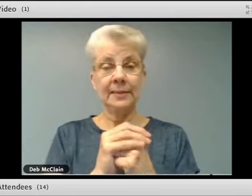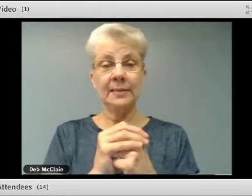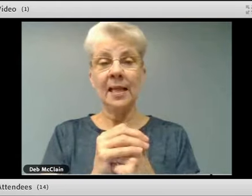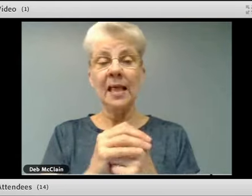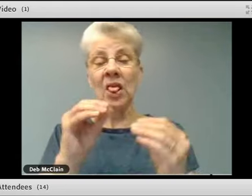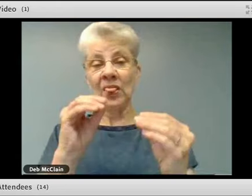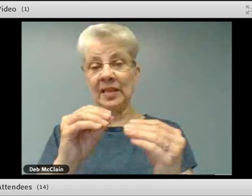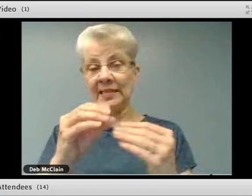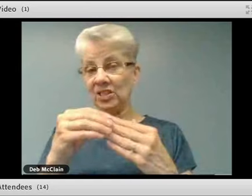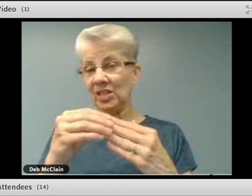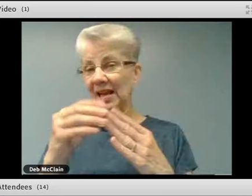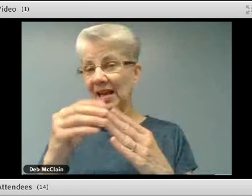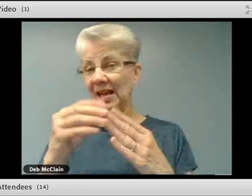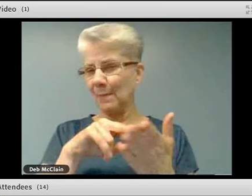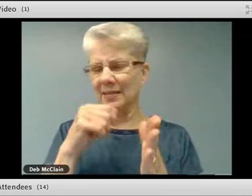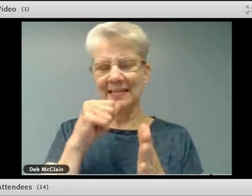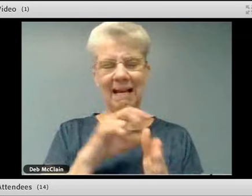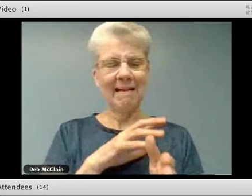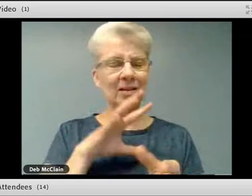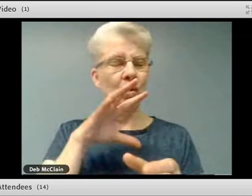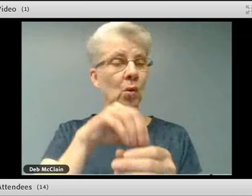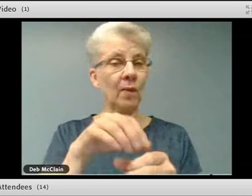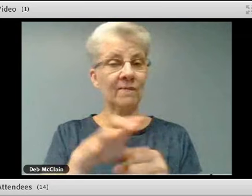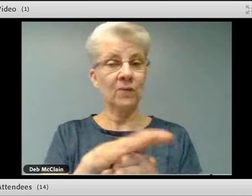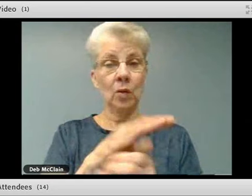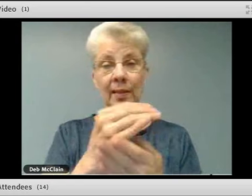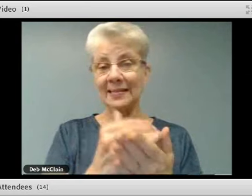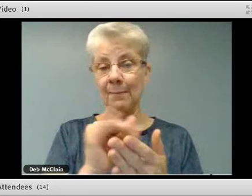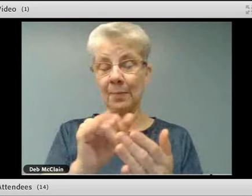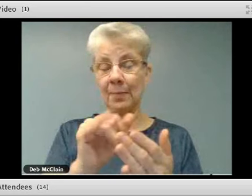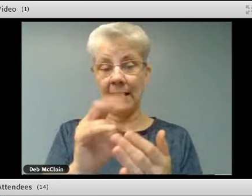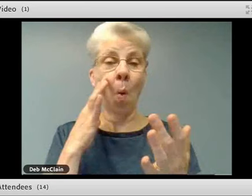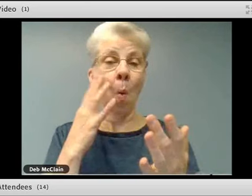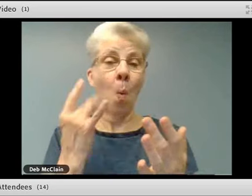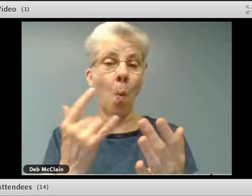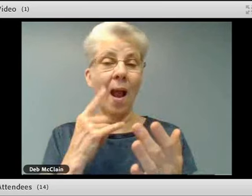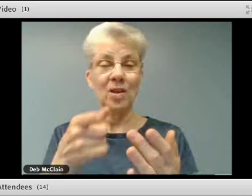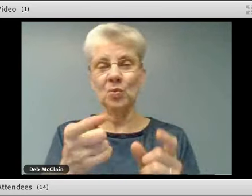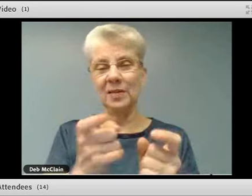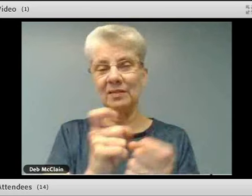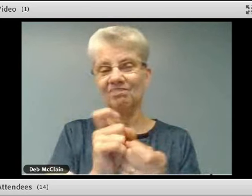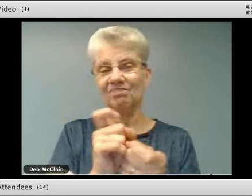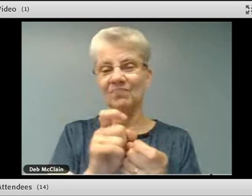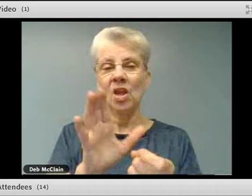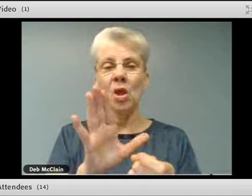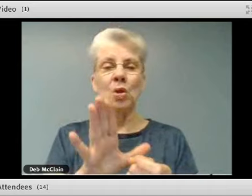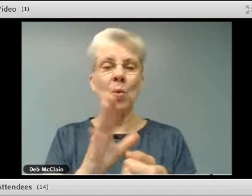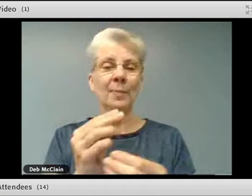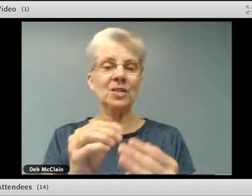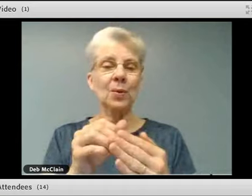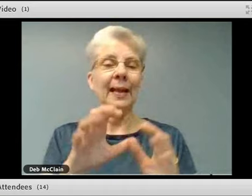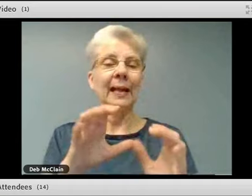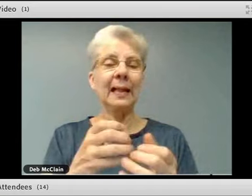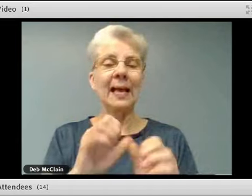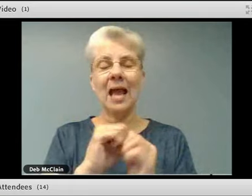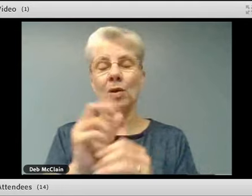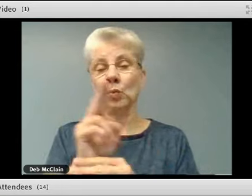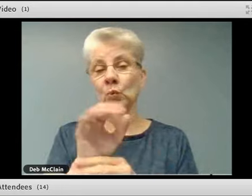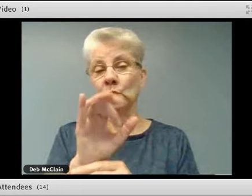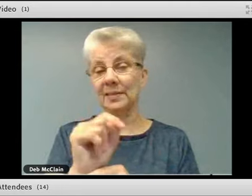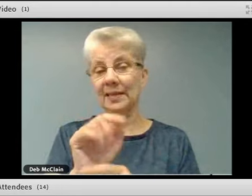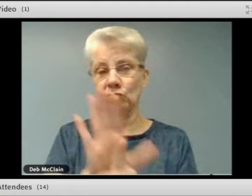include a full lesson plan so that you can customize how the material is used in your classroom or program at your library.